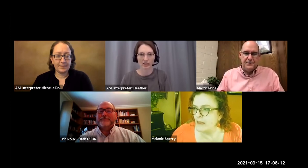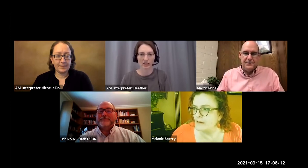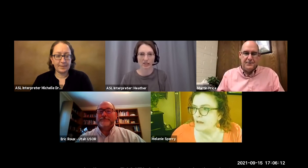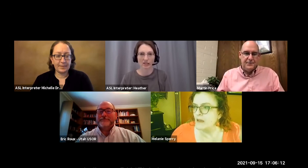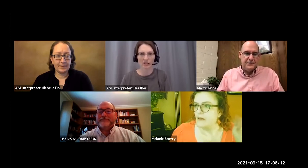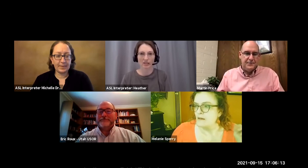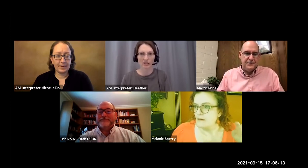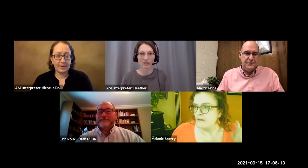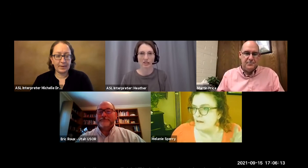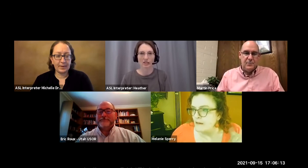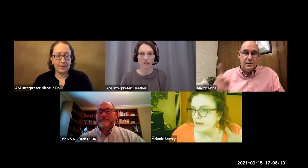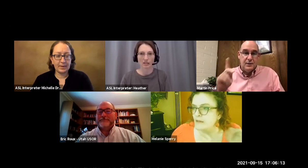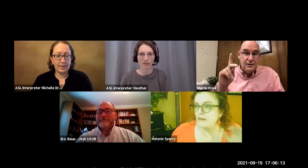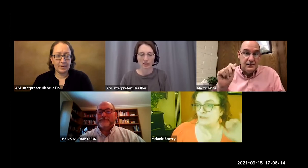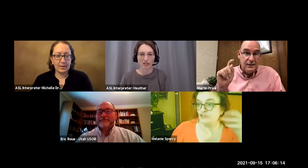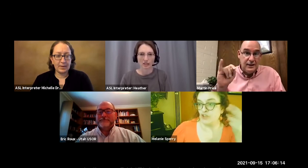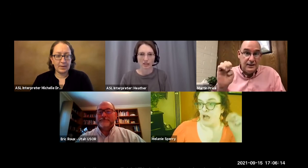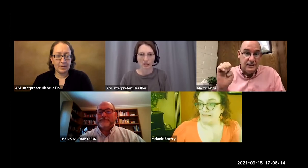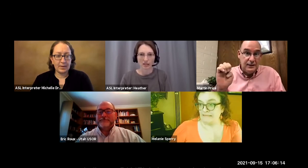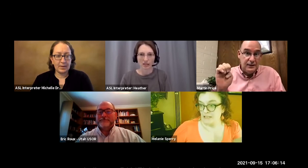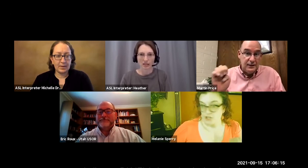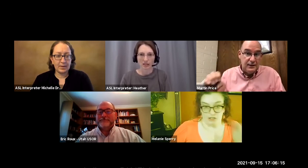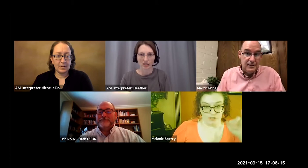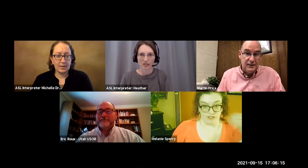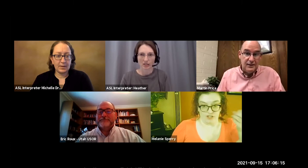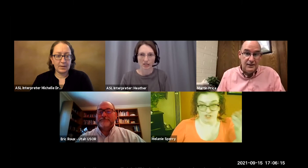Let's see.